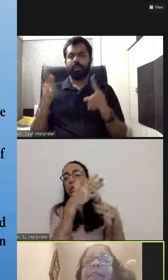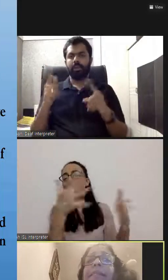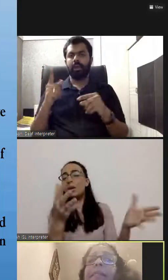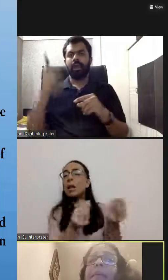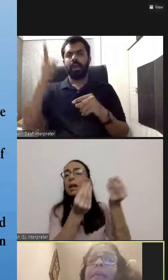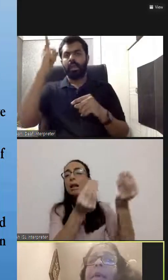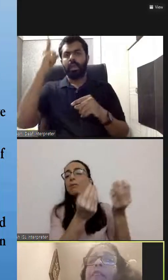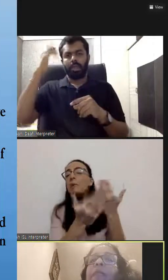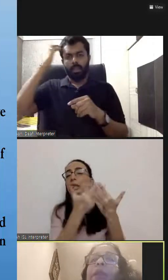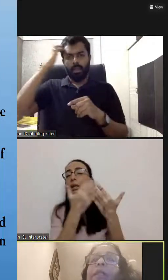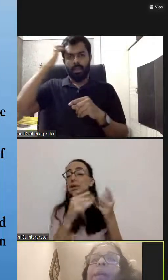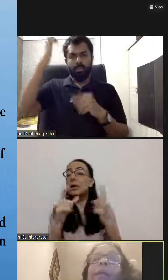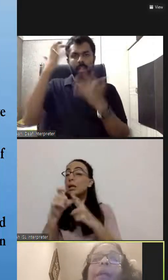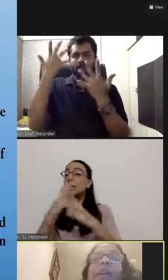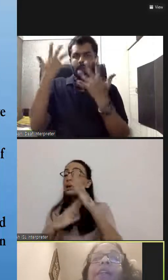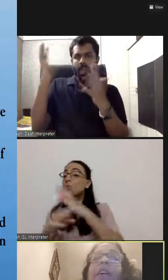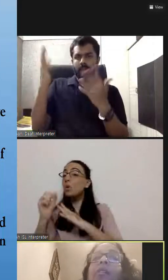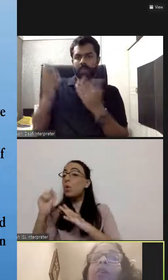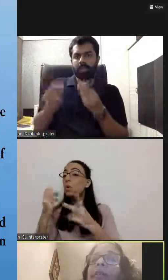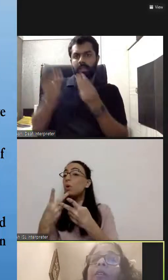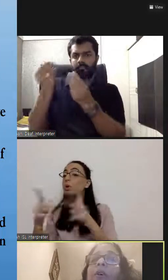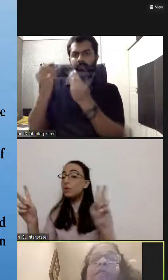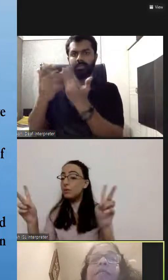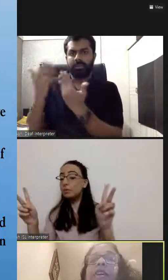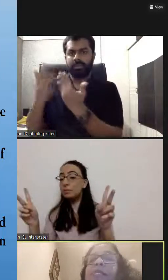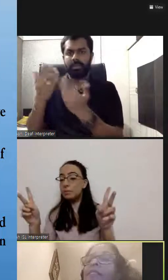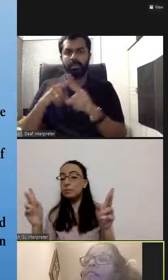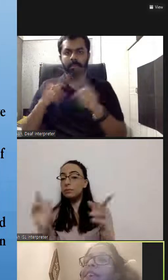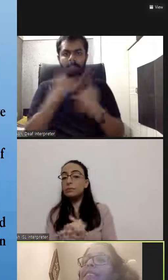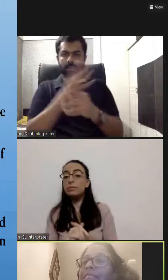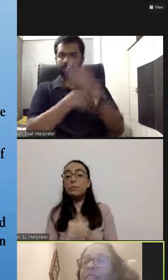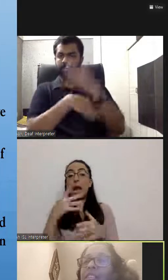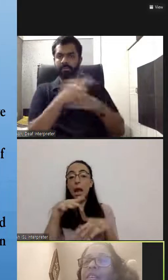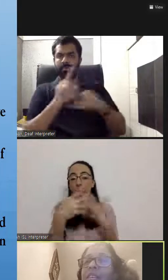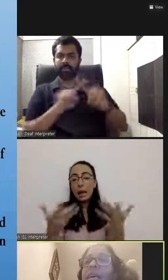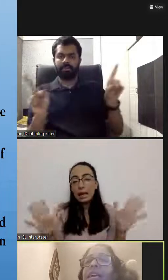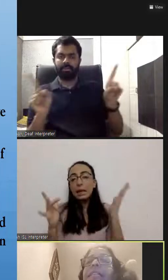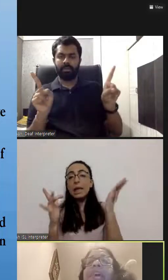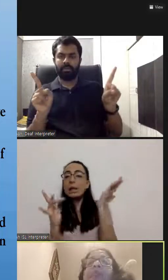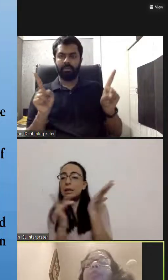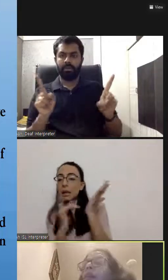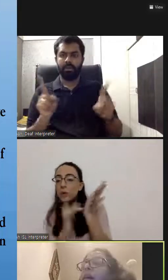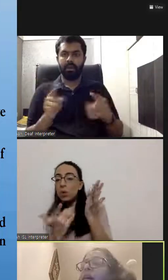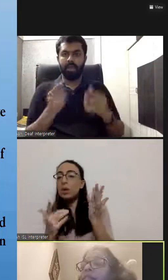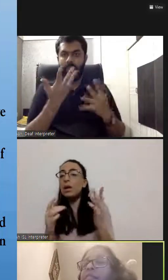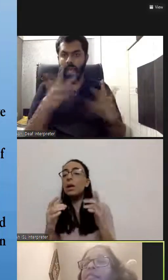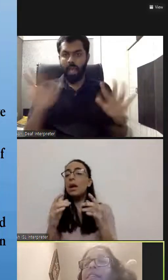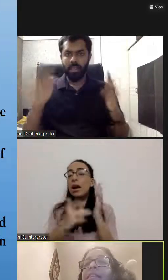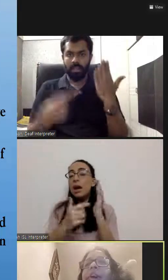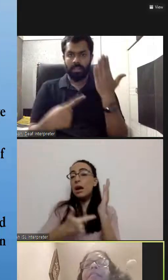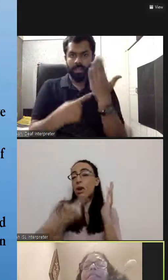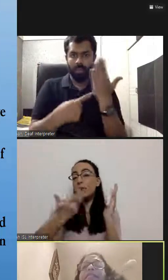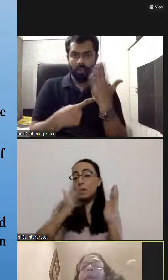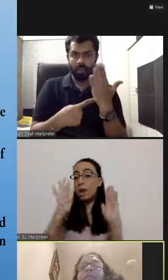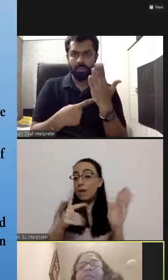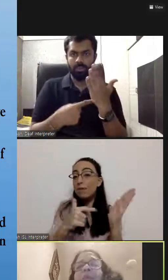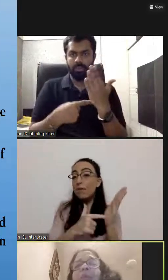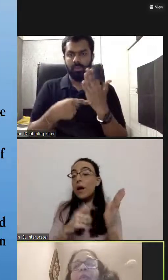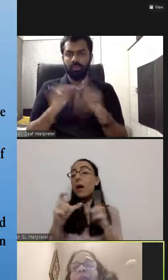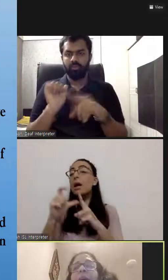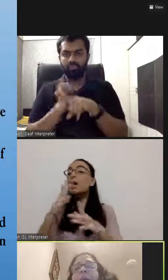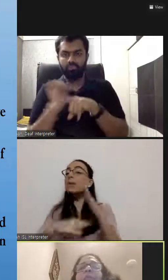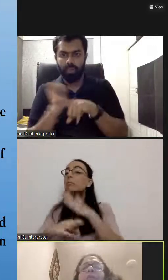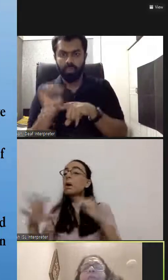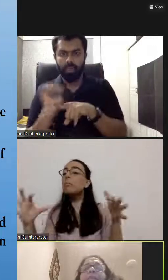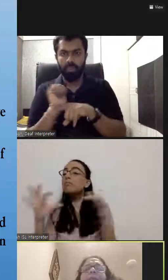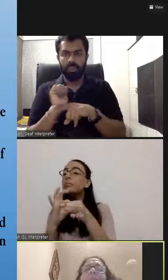says that if all the people are trained on technology and digitalization, it can to a large extent address people's